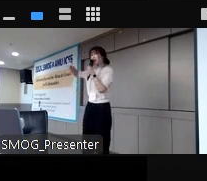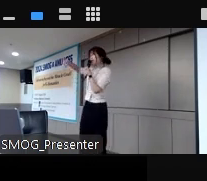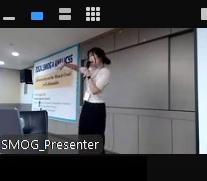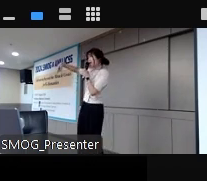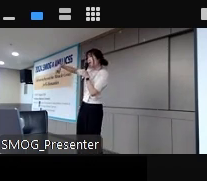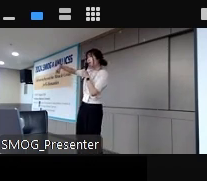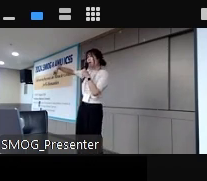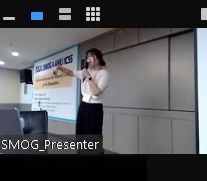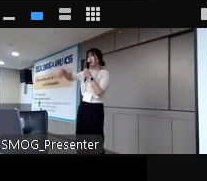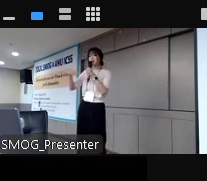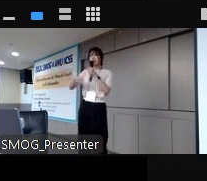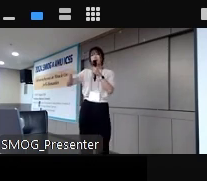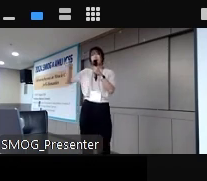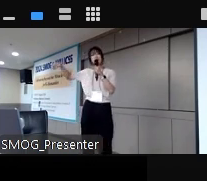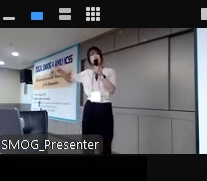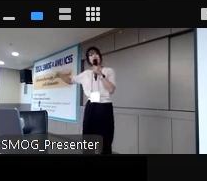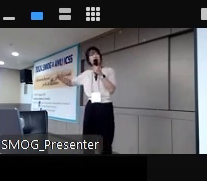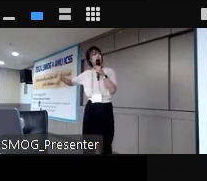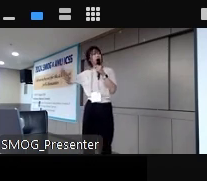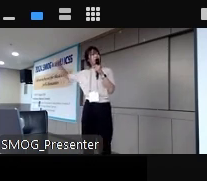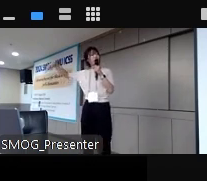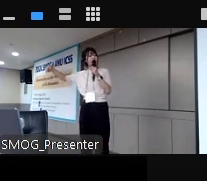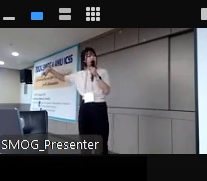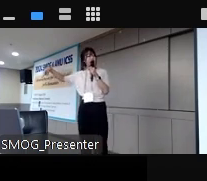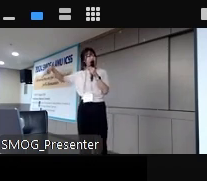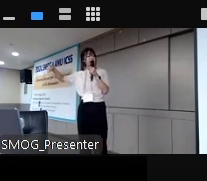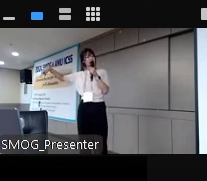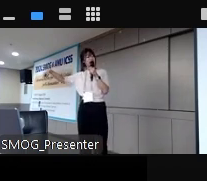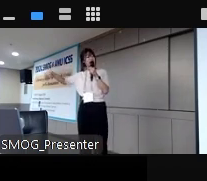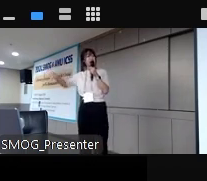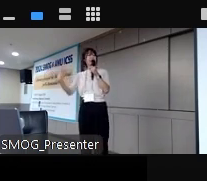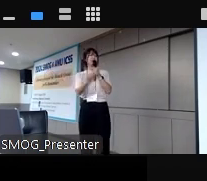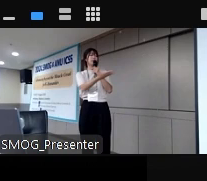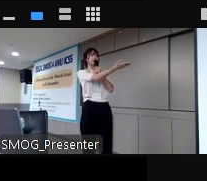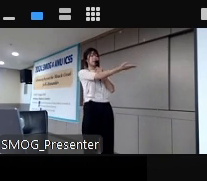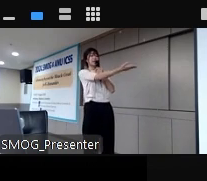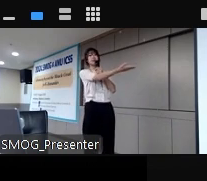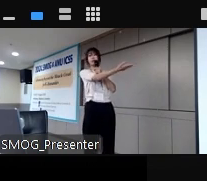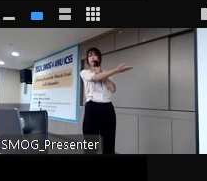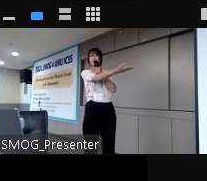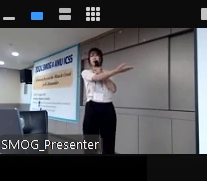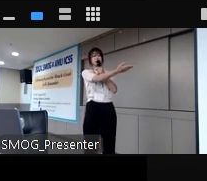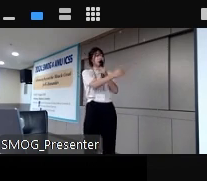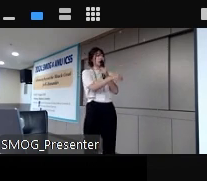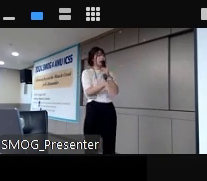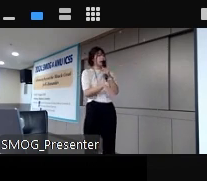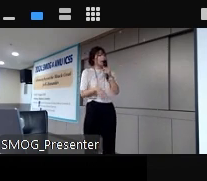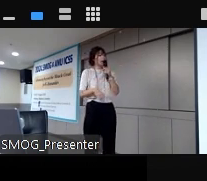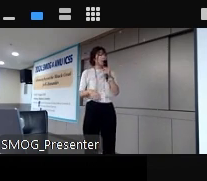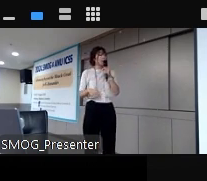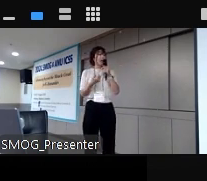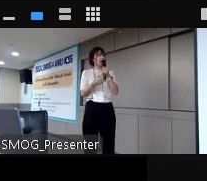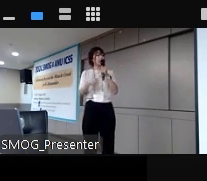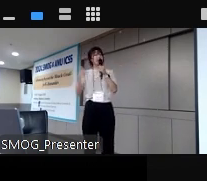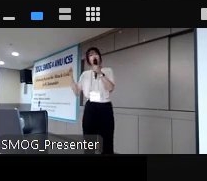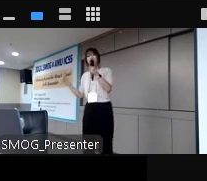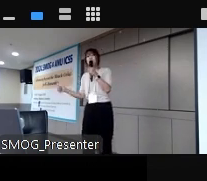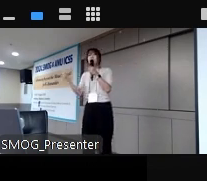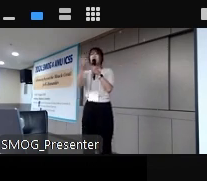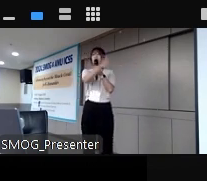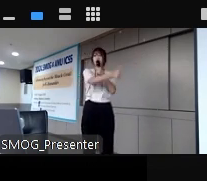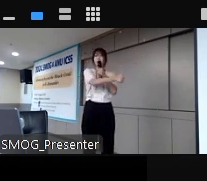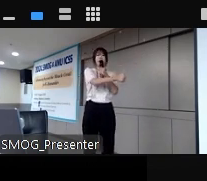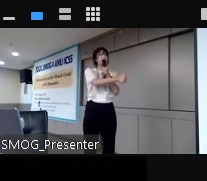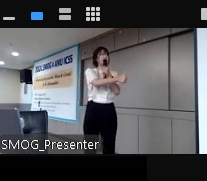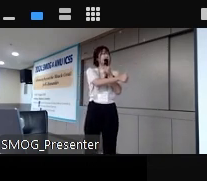that is at some location. So if Jin is here and I sign dance here, that would be seen as plus locus verb. And help if it's